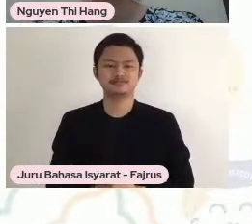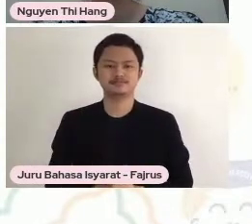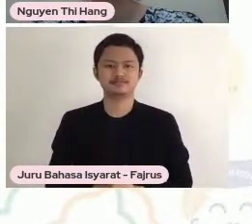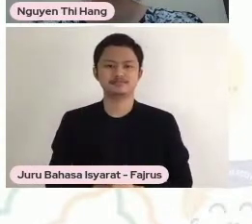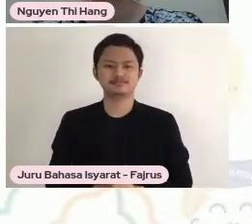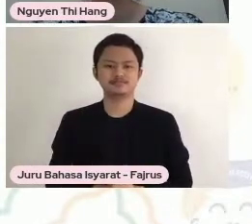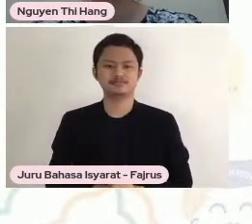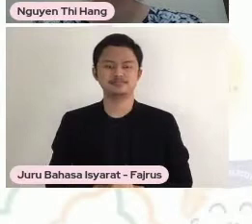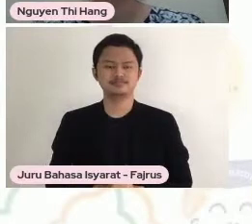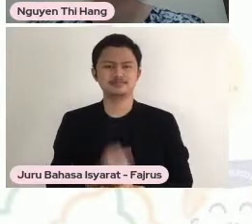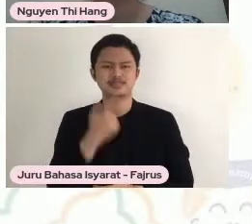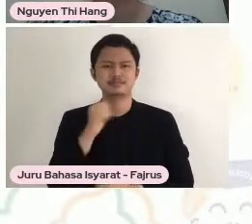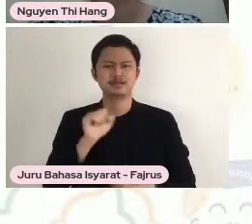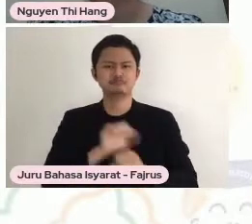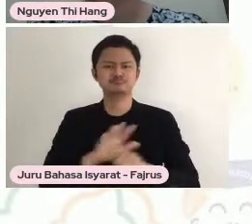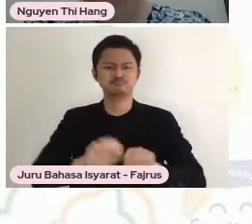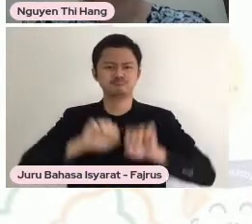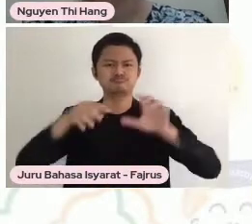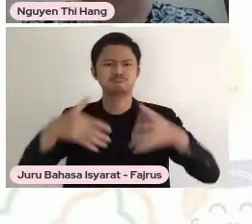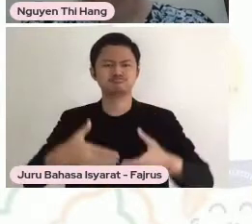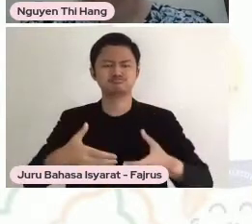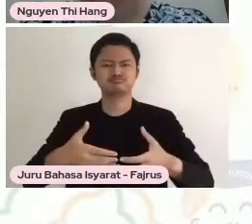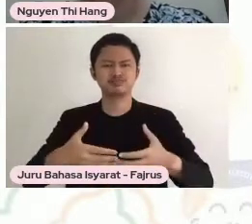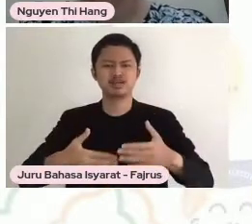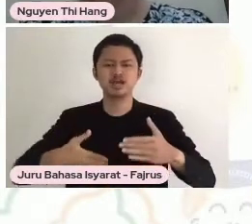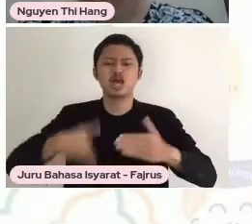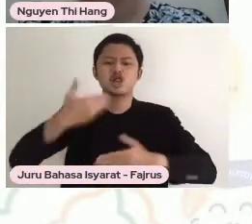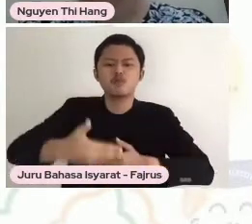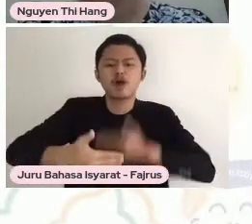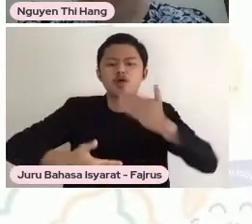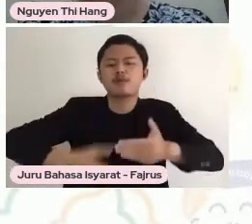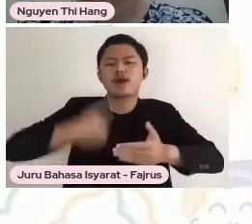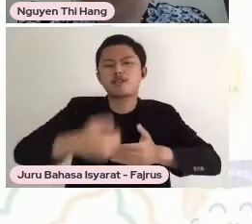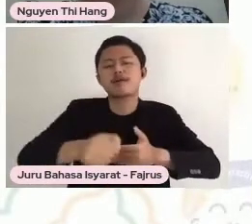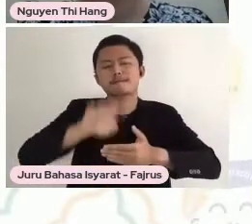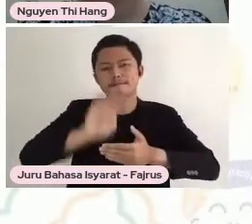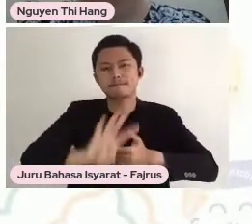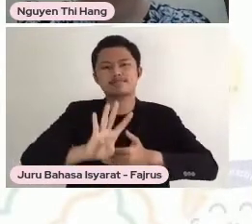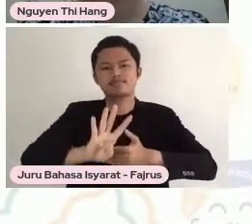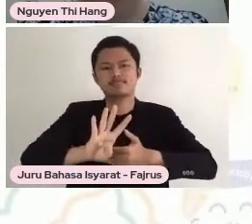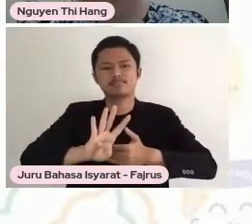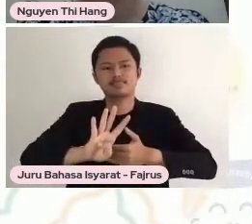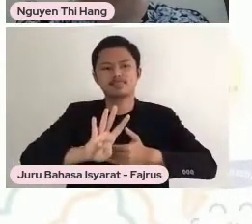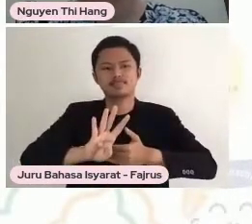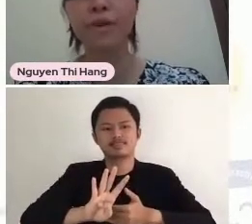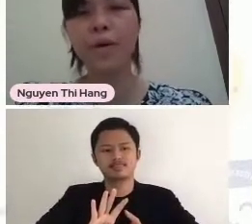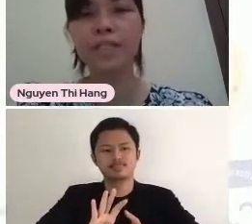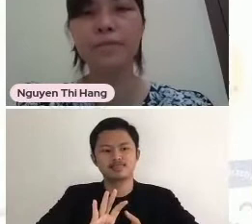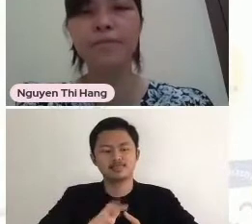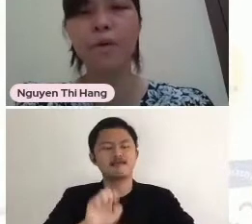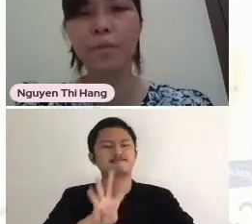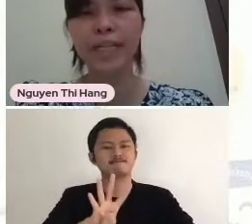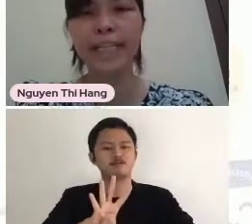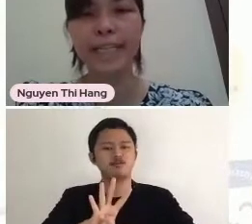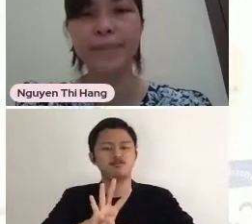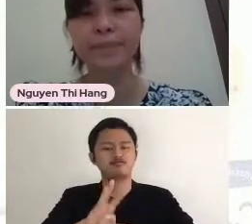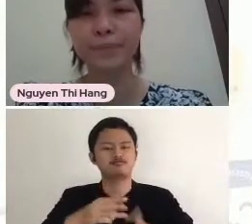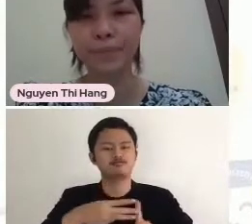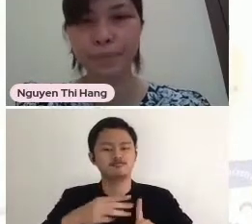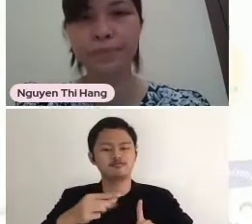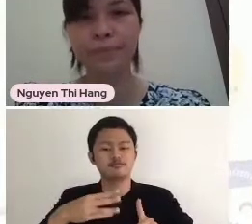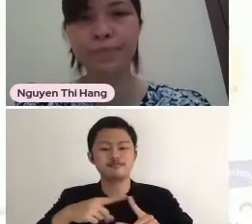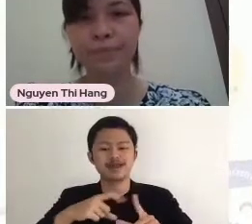ada 4 waves of breaking. What yeah, do you mean? For breaking. Yeah, 4 ways for